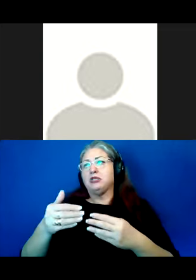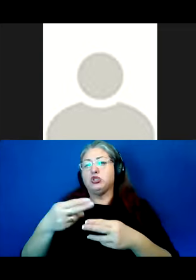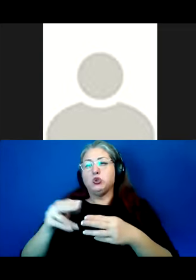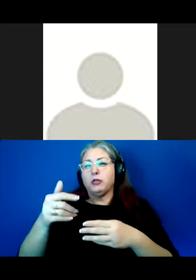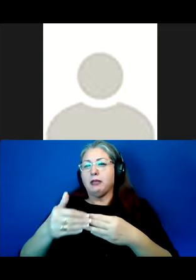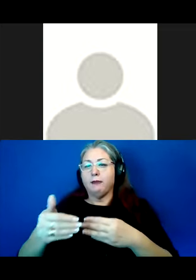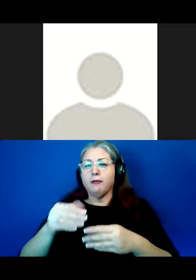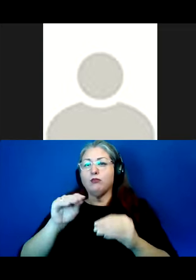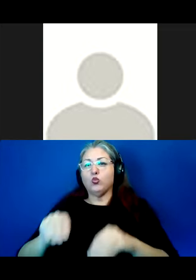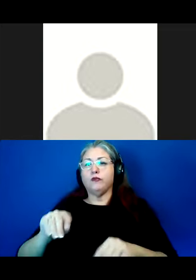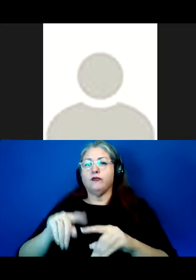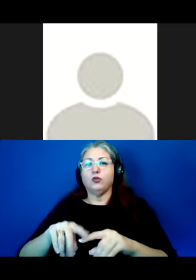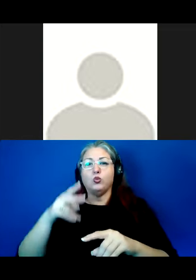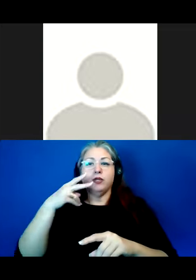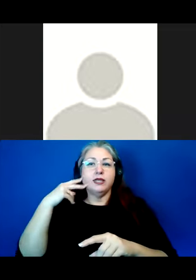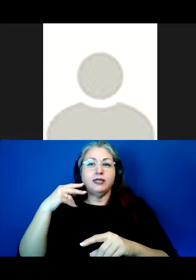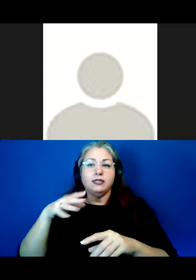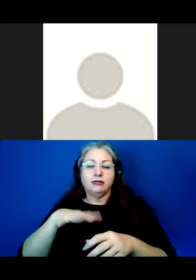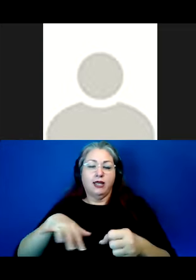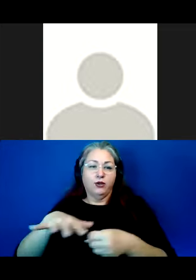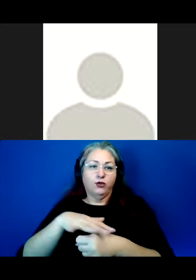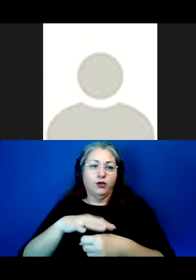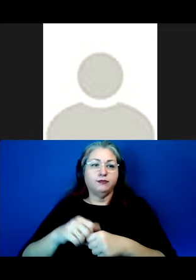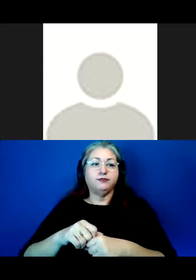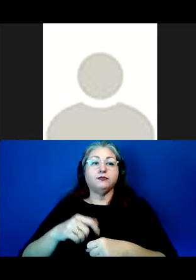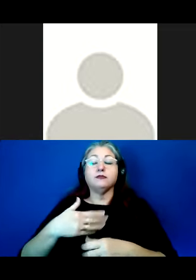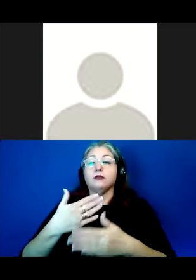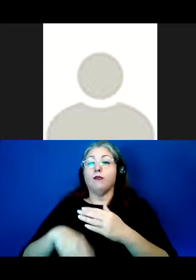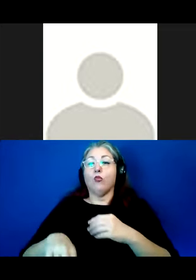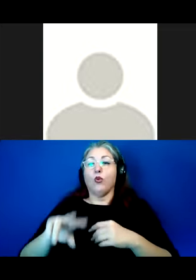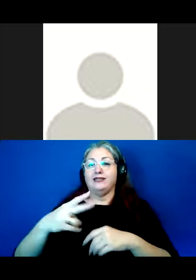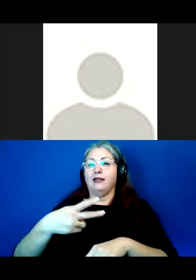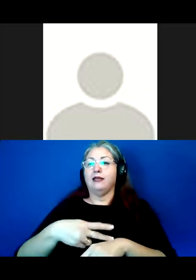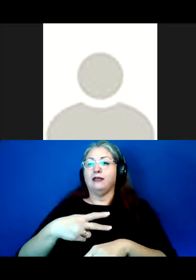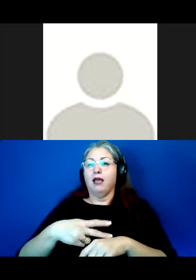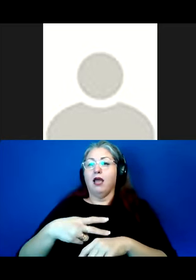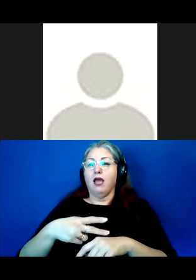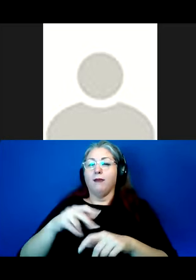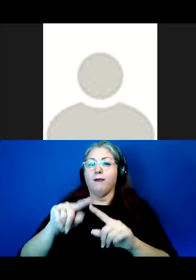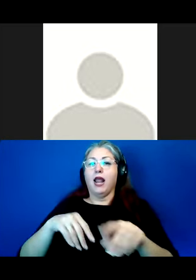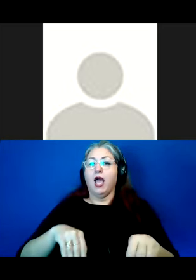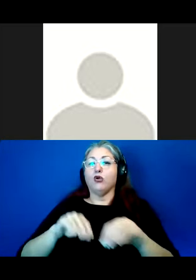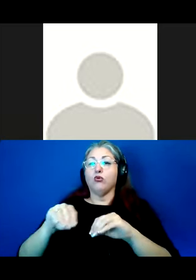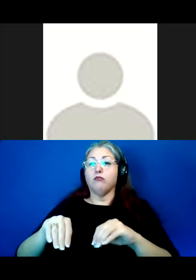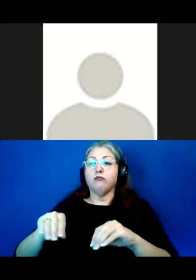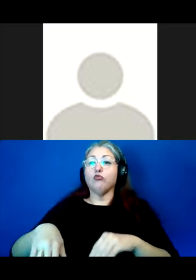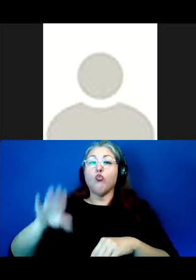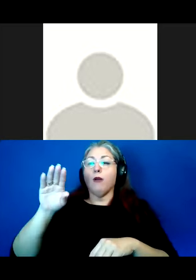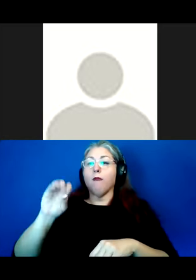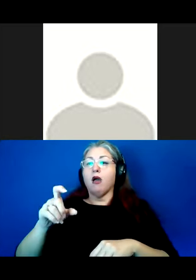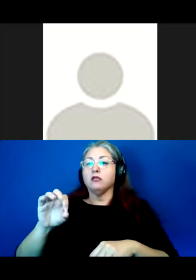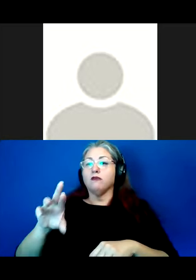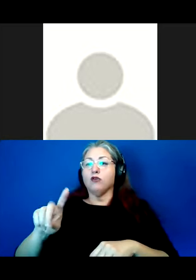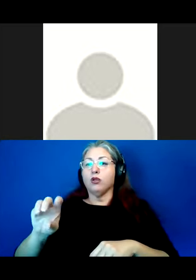occurred to Indian Territory. I was born in that second removal area, but actually grew up in Oxford, Ohio, closer to the